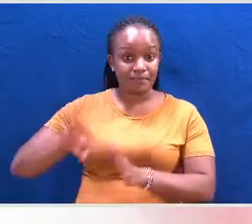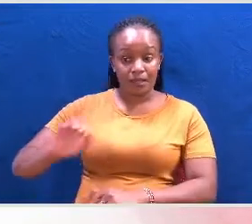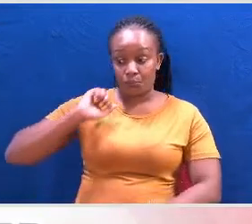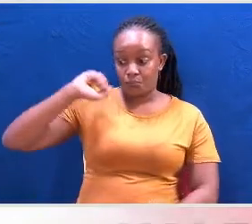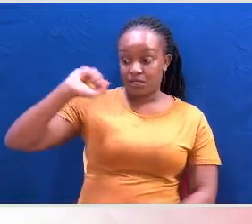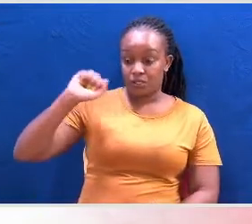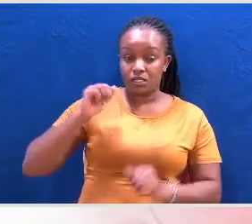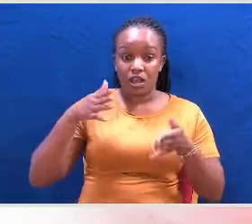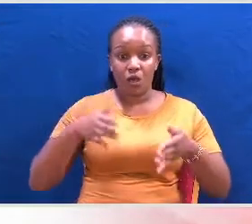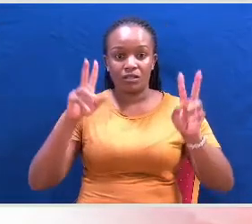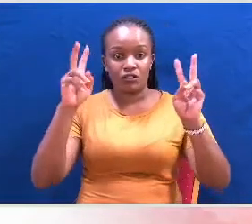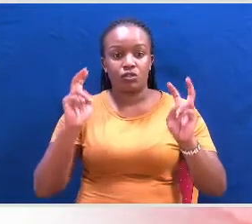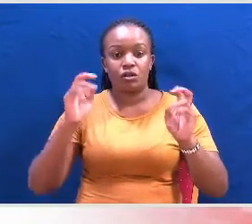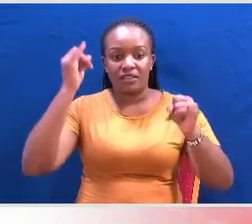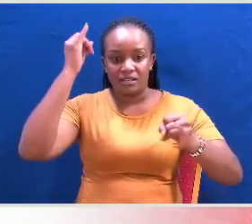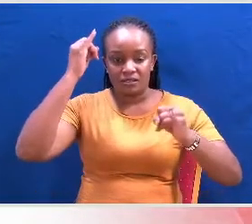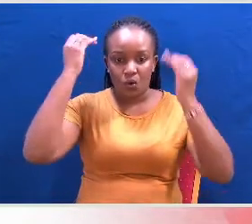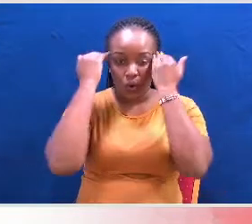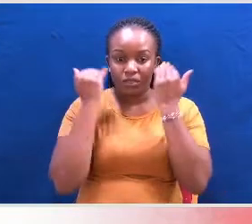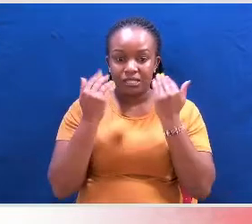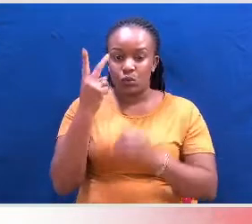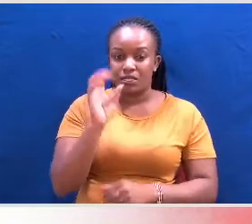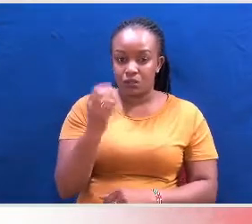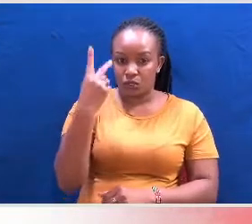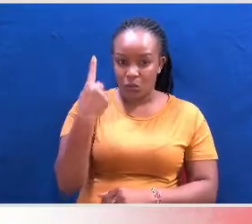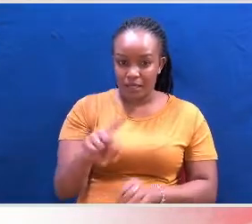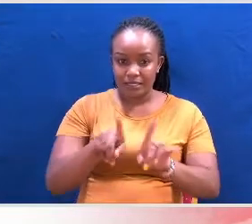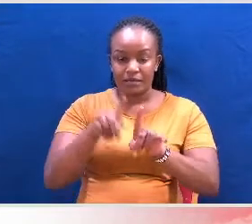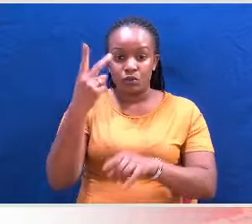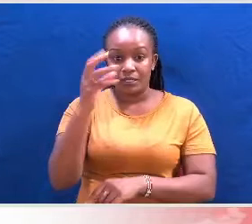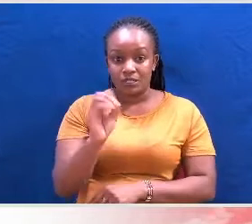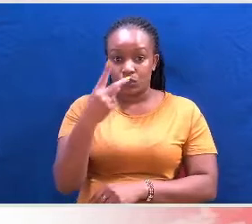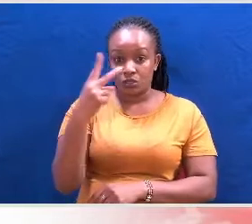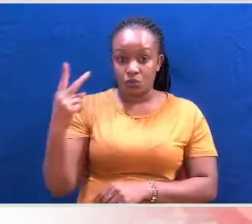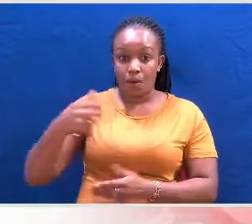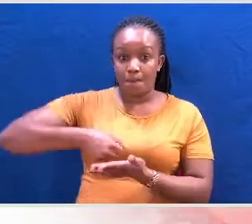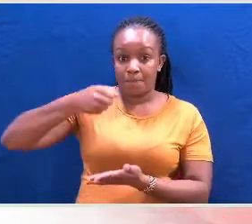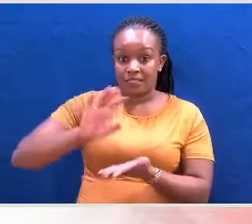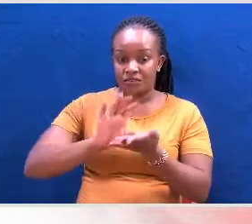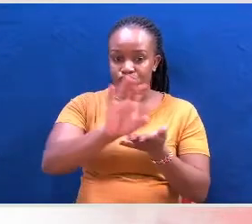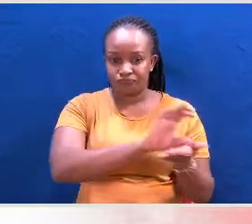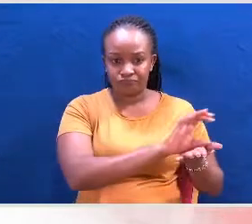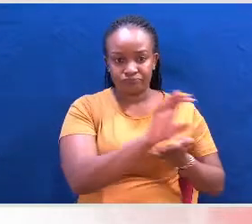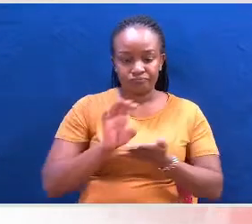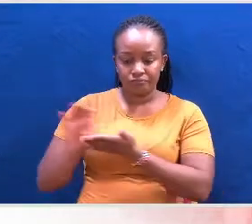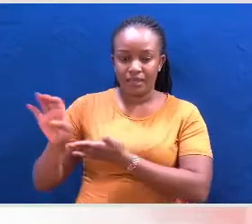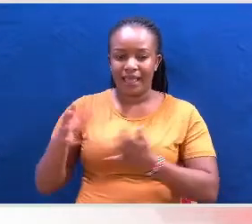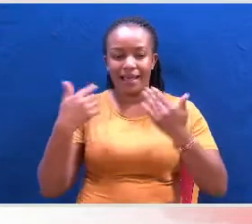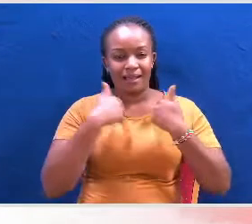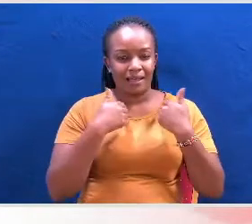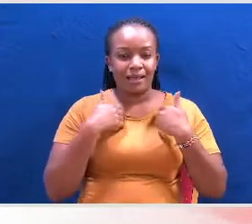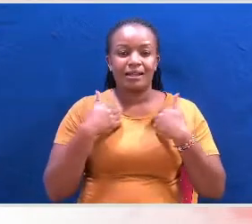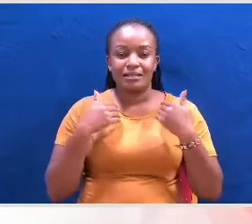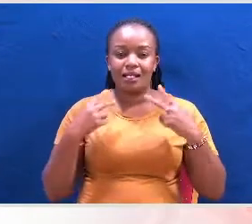Politics and on to matters the judiciary. The 2021-2022 budgetary allocation has caused a stir in the judiciary,